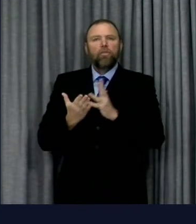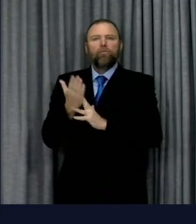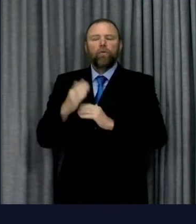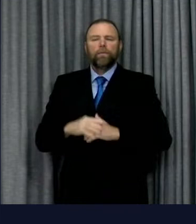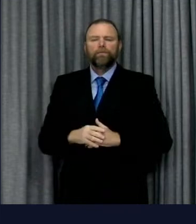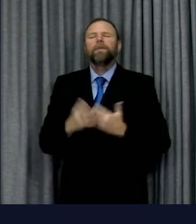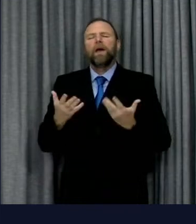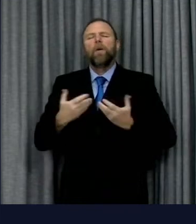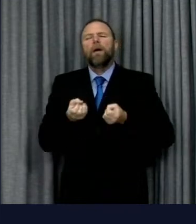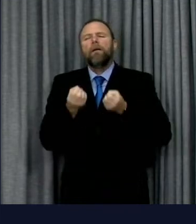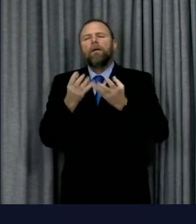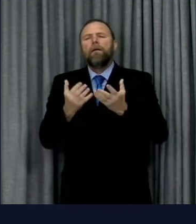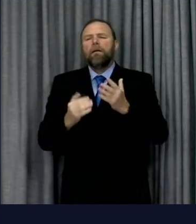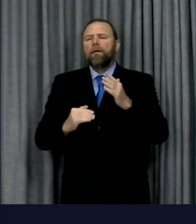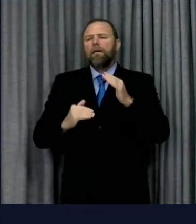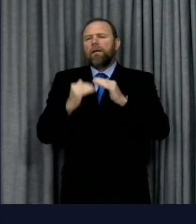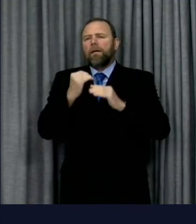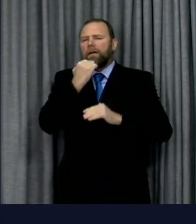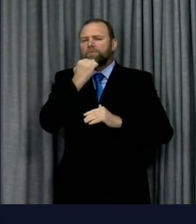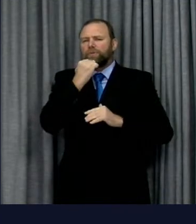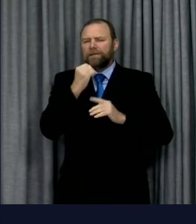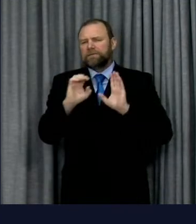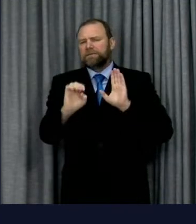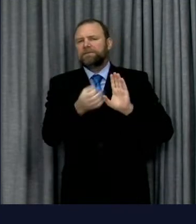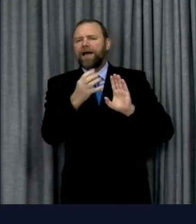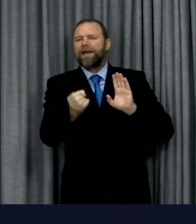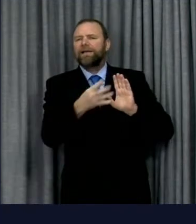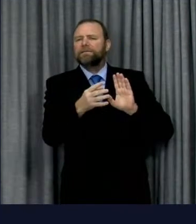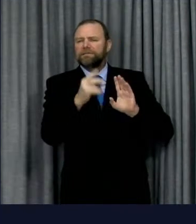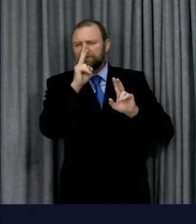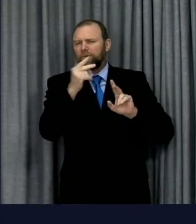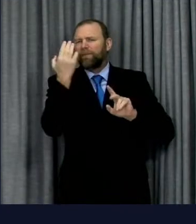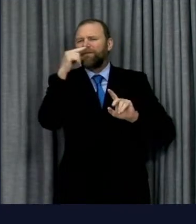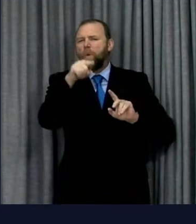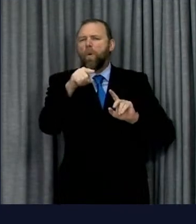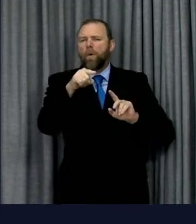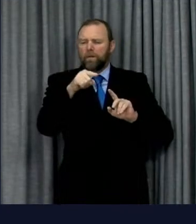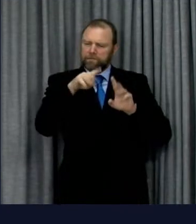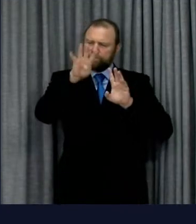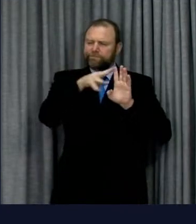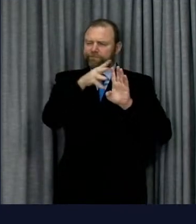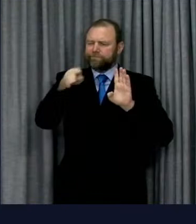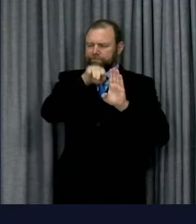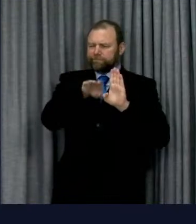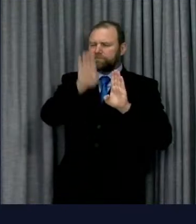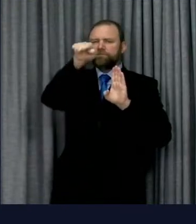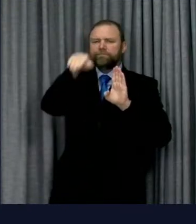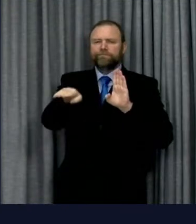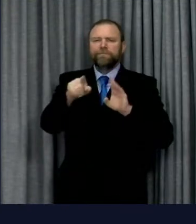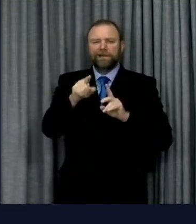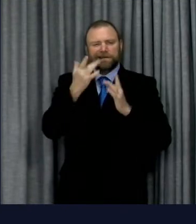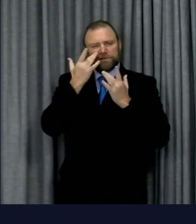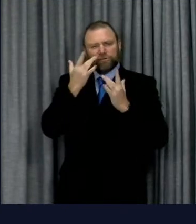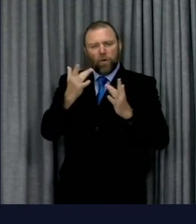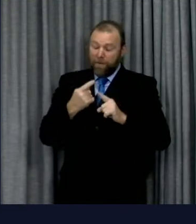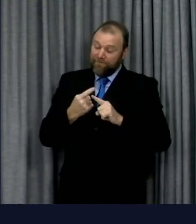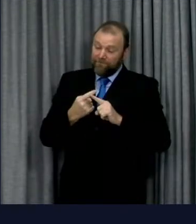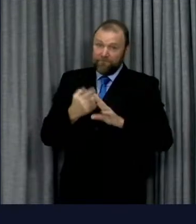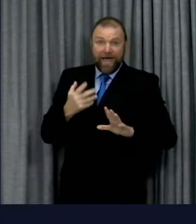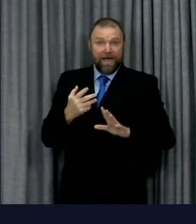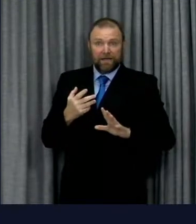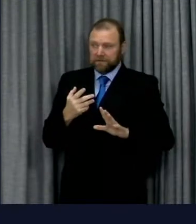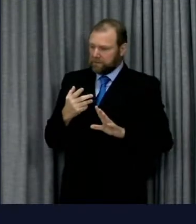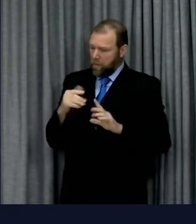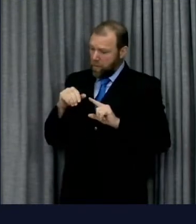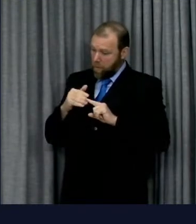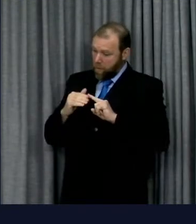the most up-to-date versions of the two slides that we saw last week, and they show just how quickly the Omicron